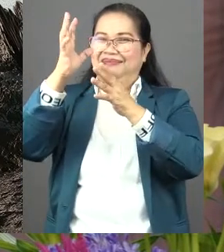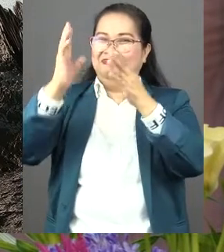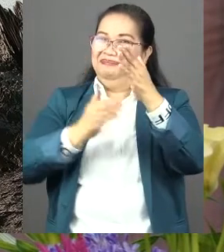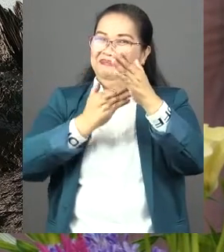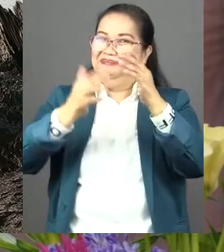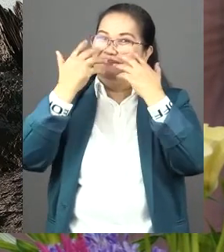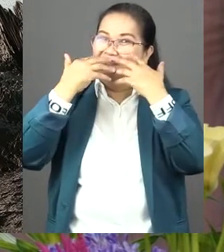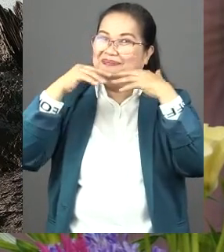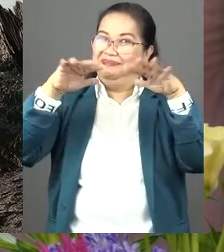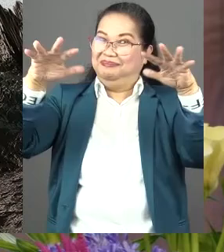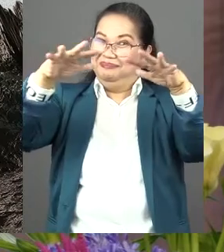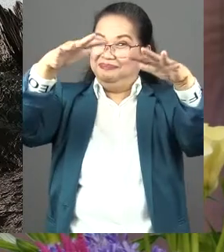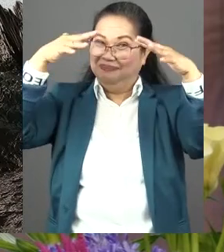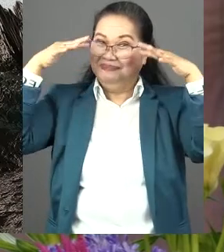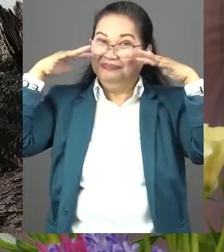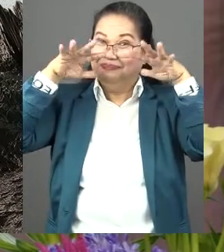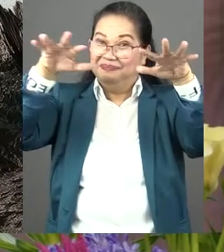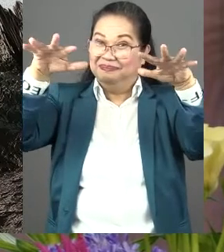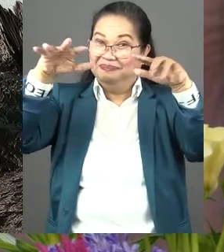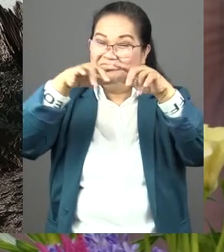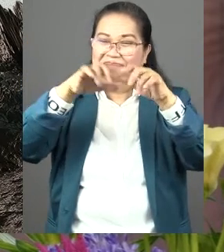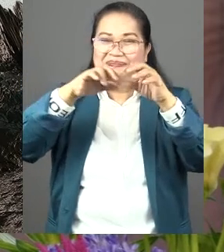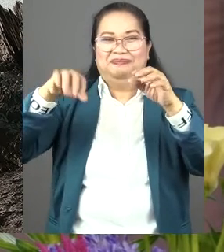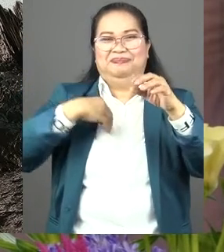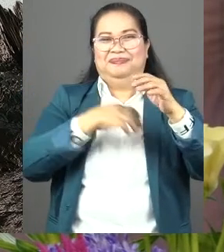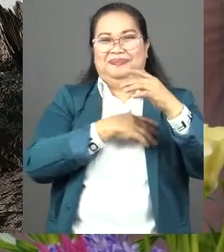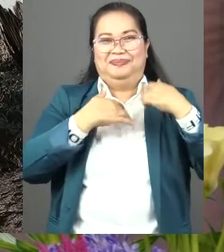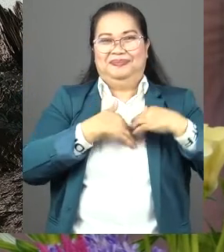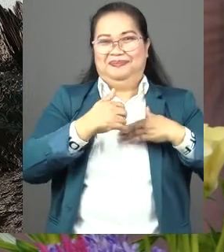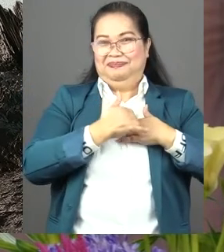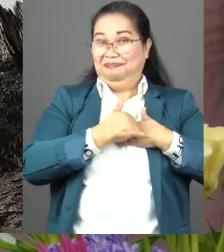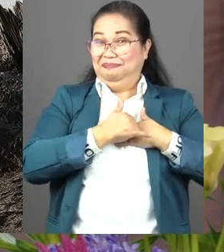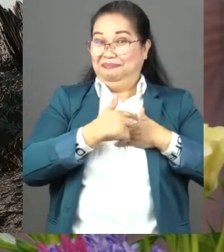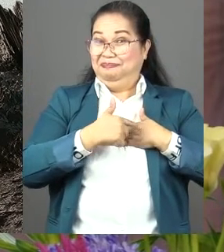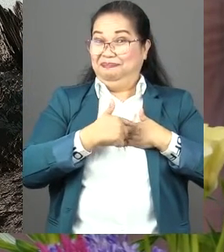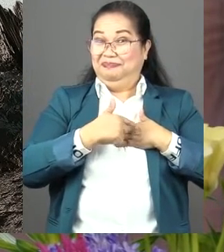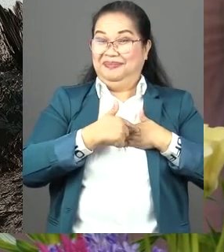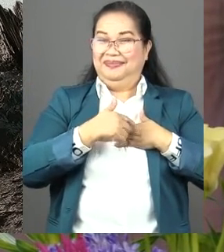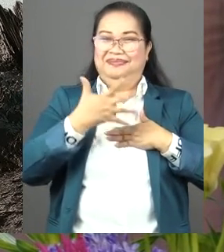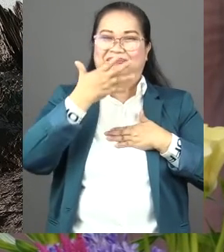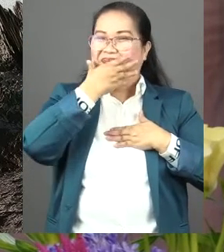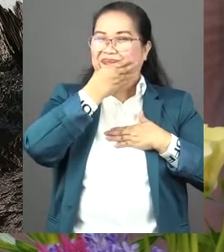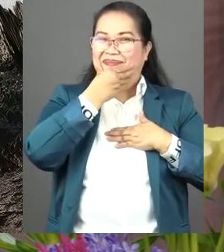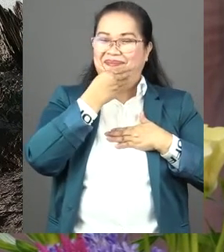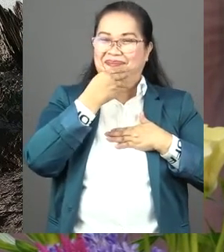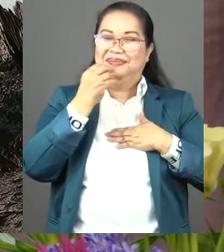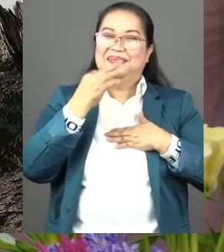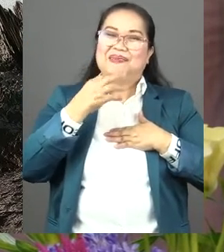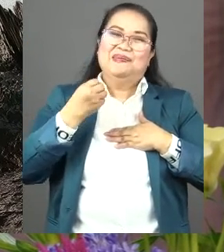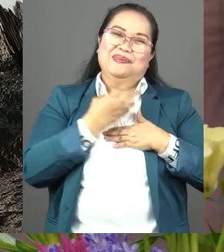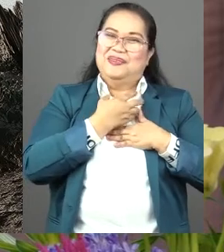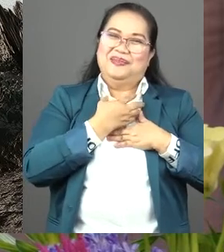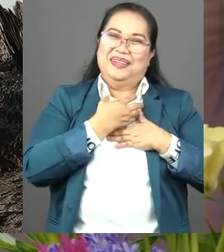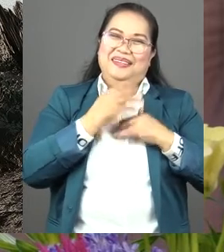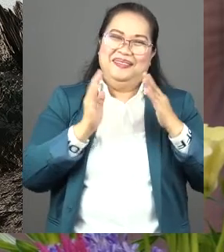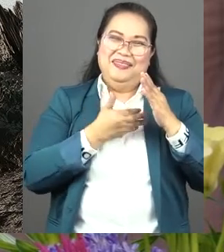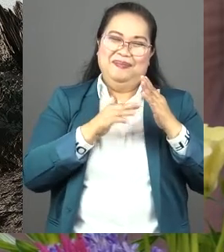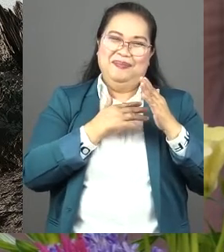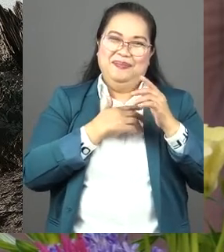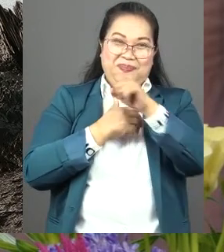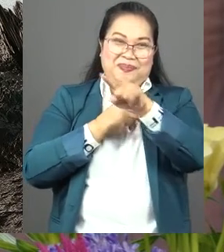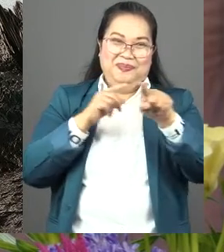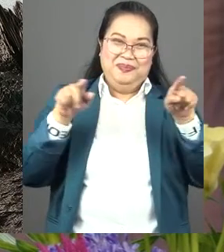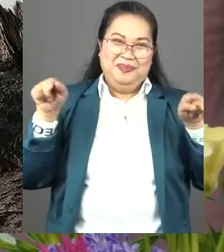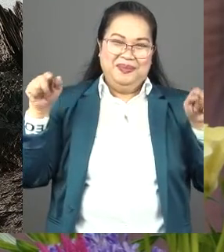public or by simply singing to Him in my heart. Isn't that beautiful? You know, sometimes we're afraid of singing because the